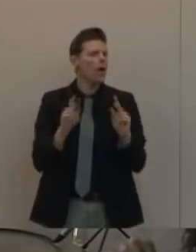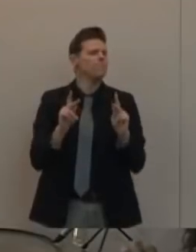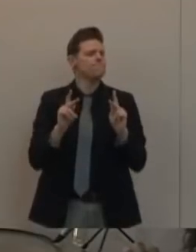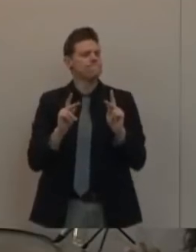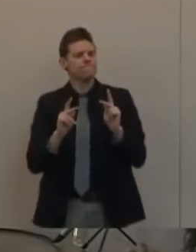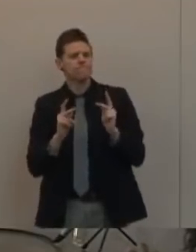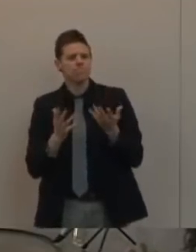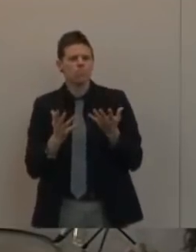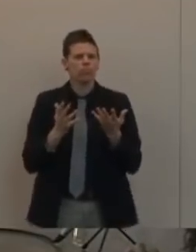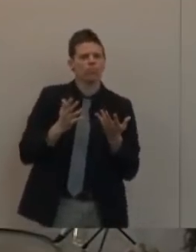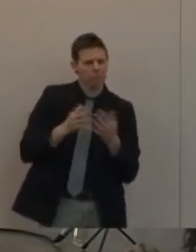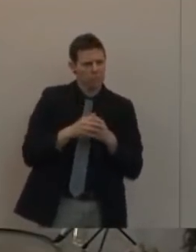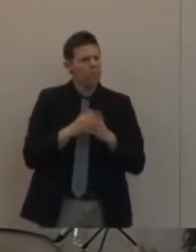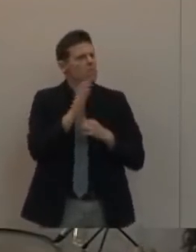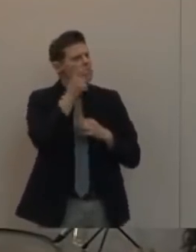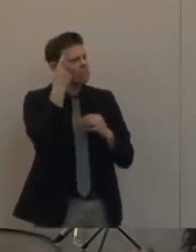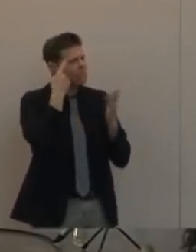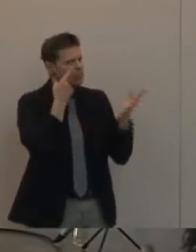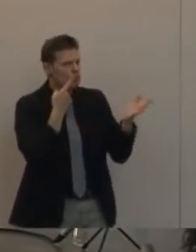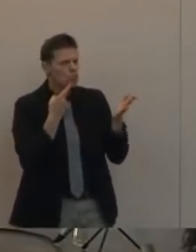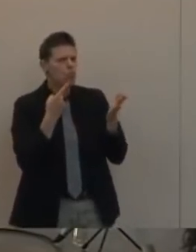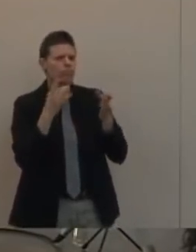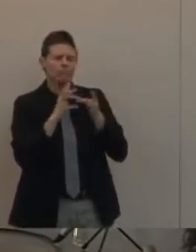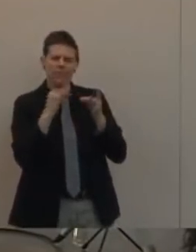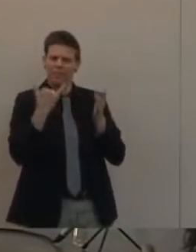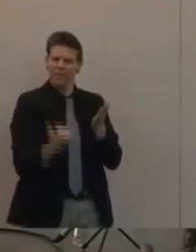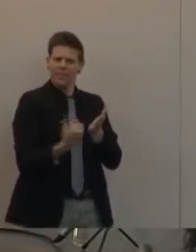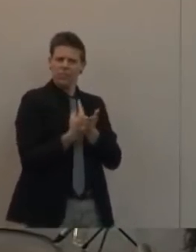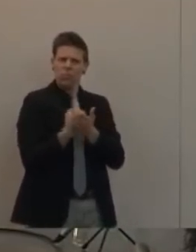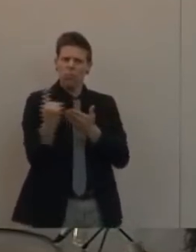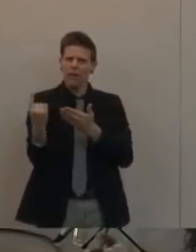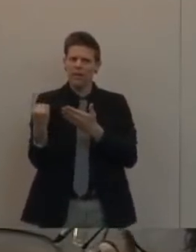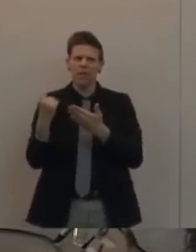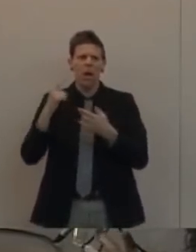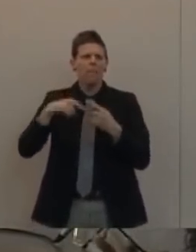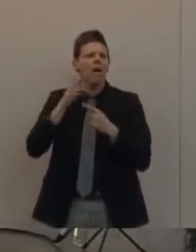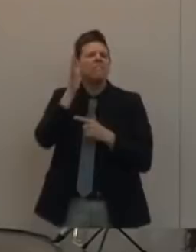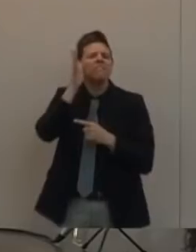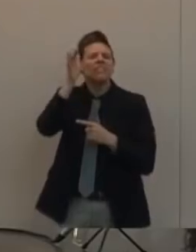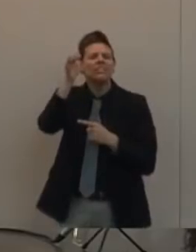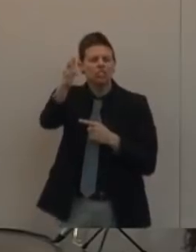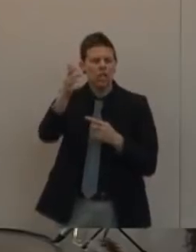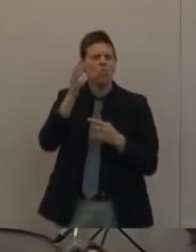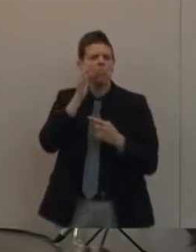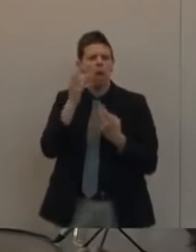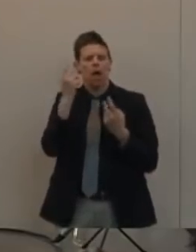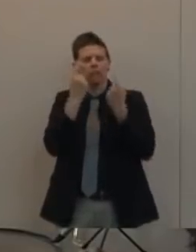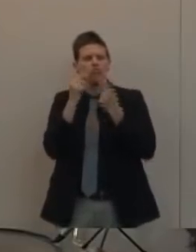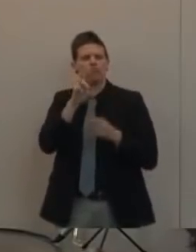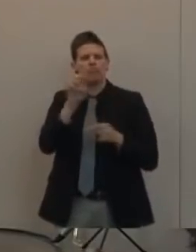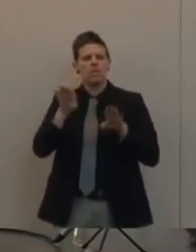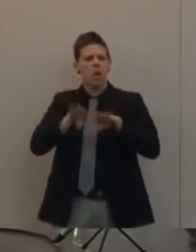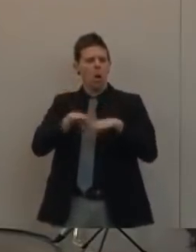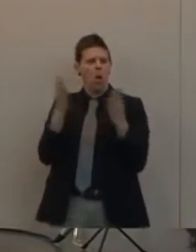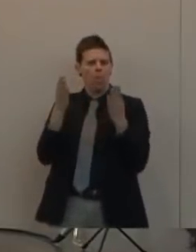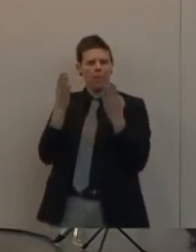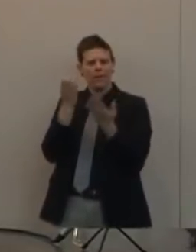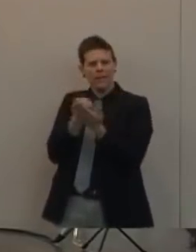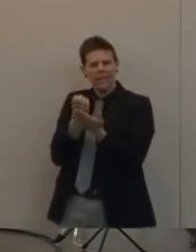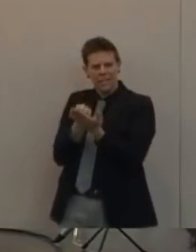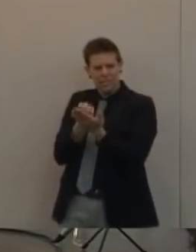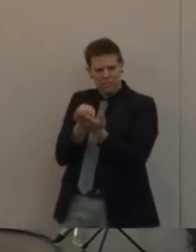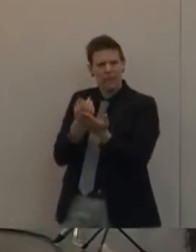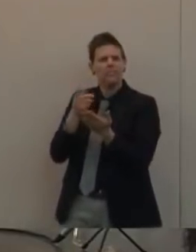Governor, you mentioned a little bit this week about eventually kind of reopening the state's economy during the SIC meeting. Wanted to kind of see